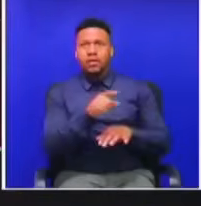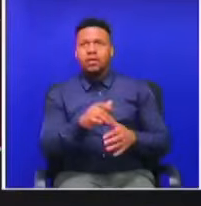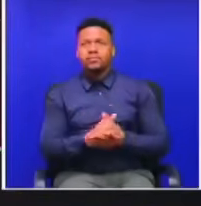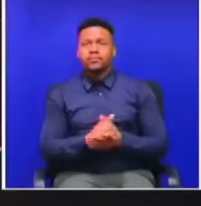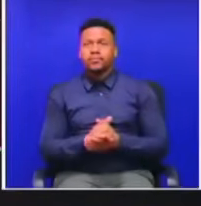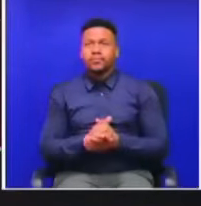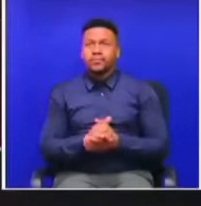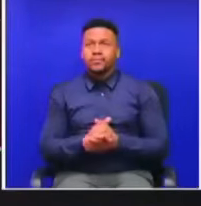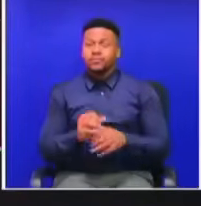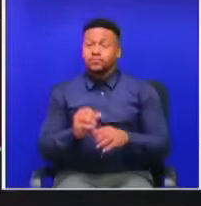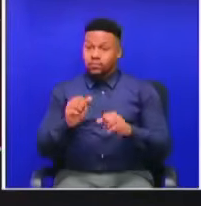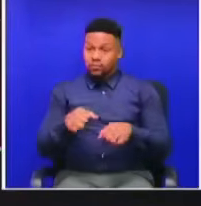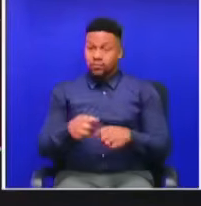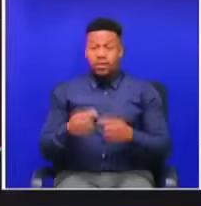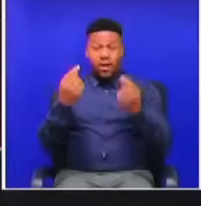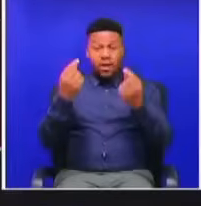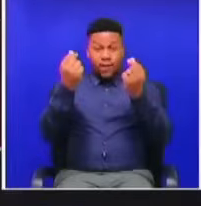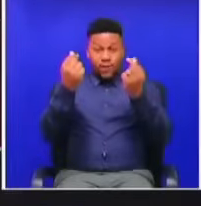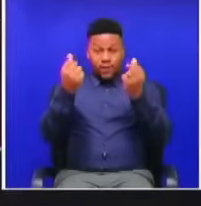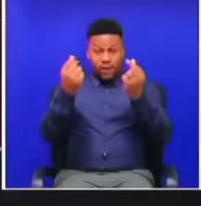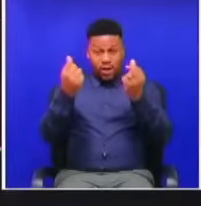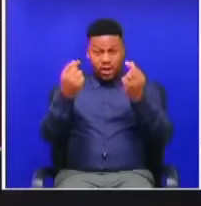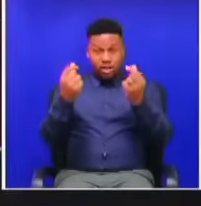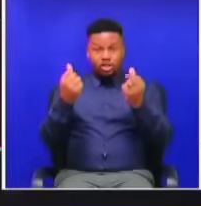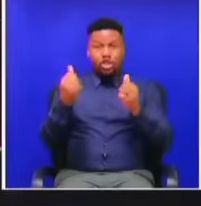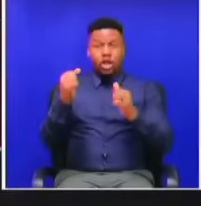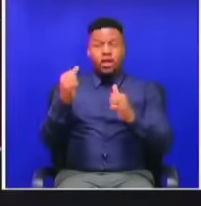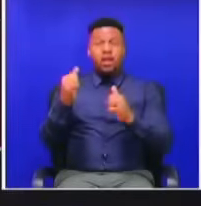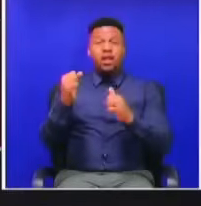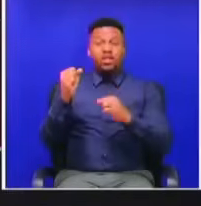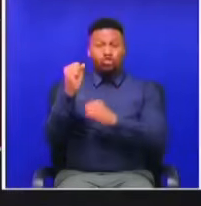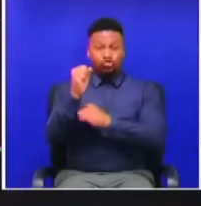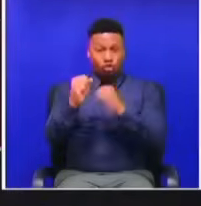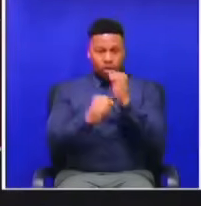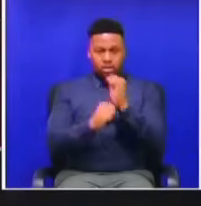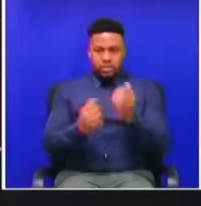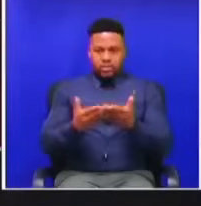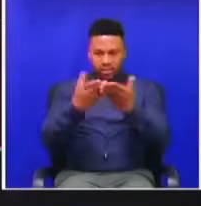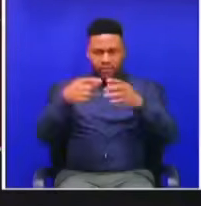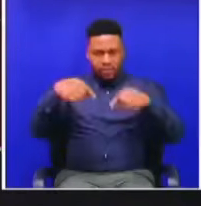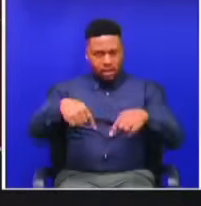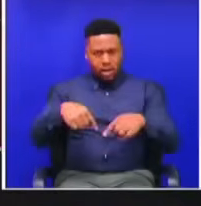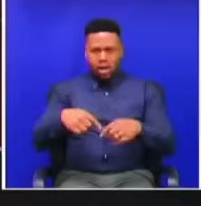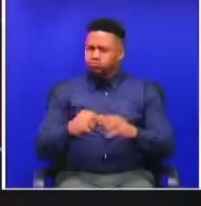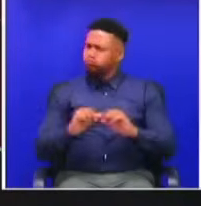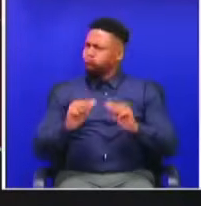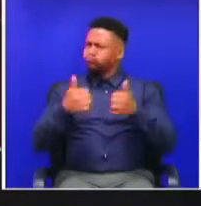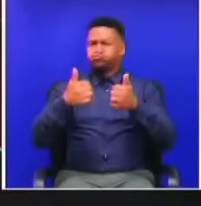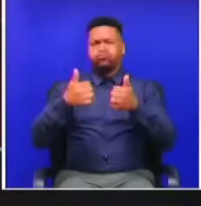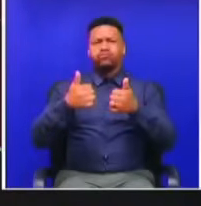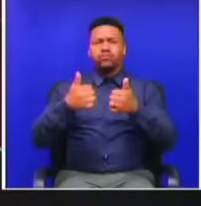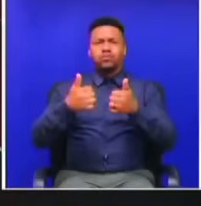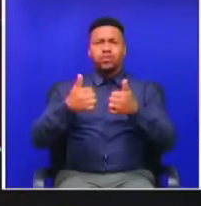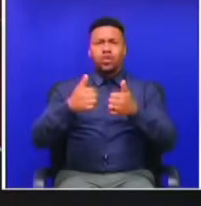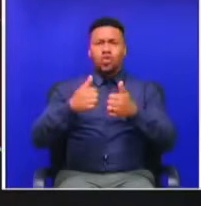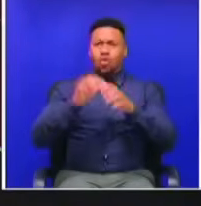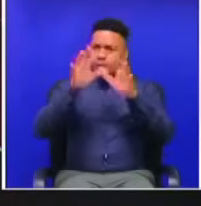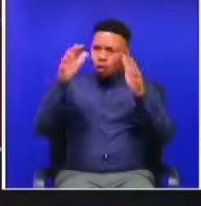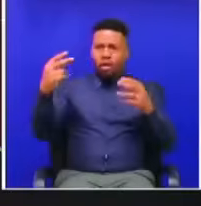well respected in the world. So when the Post Bank finally gets that license, it will join that